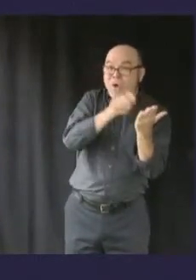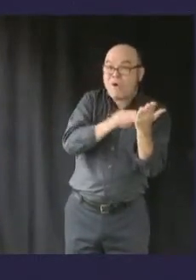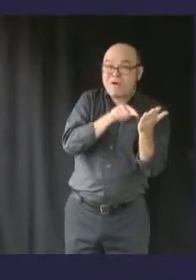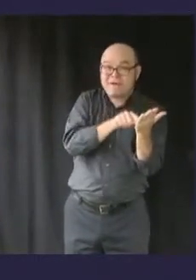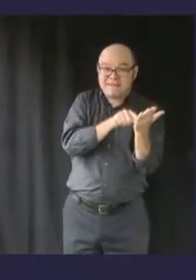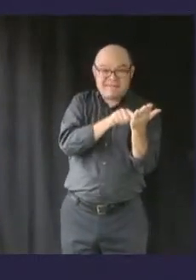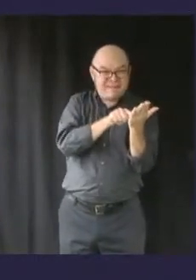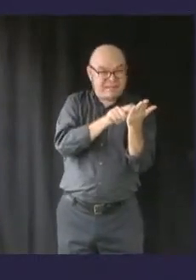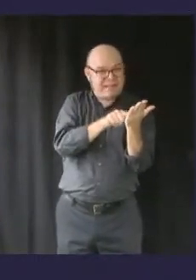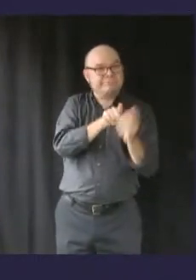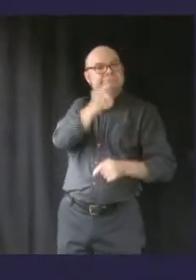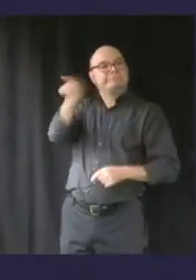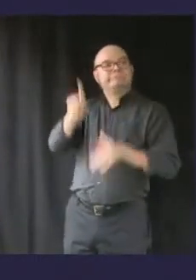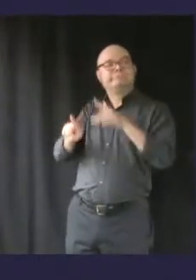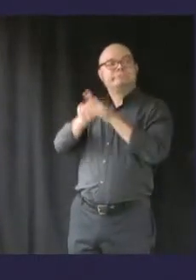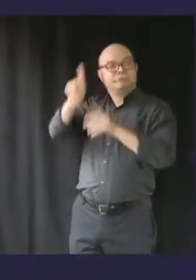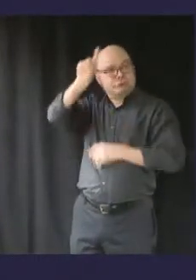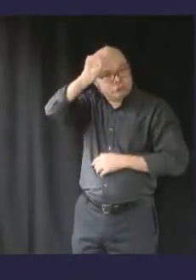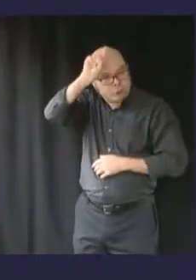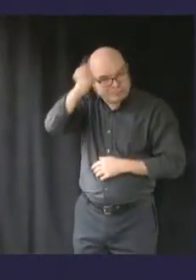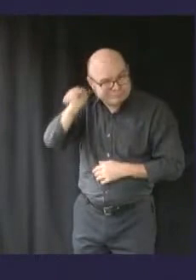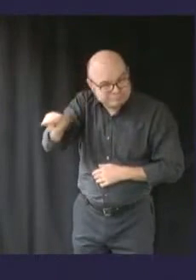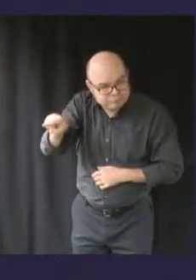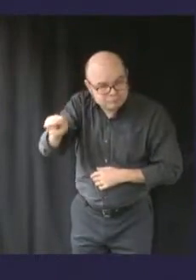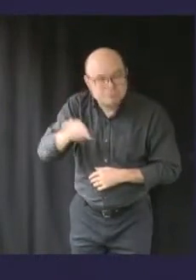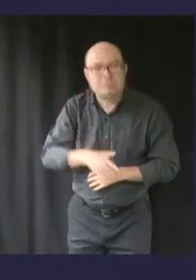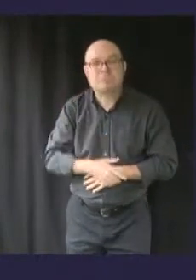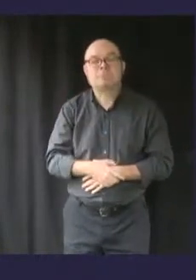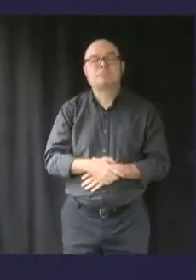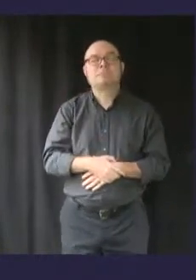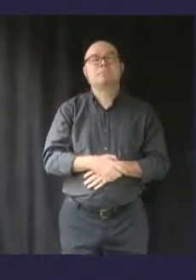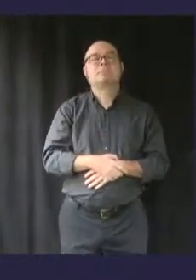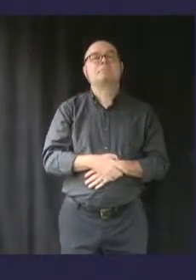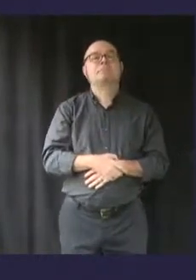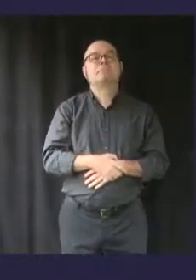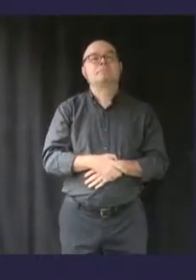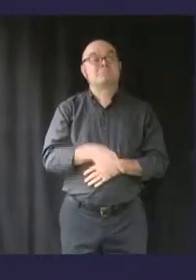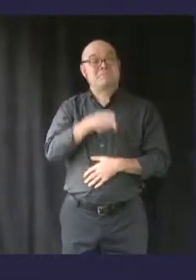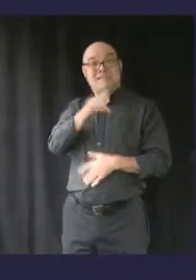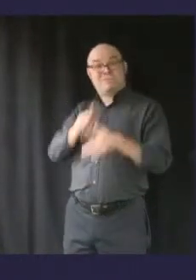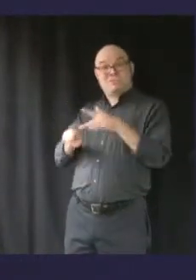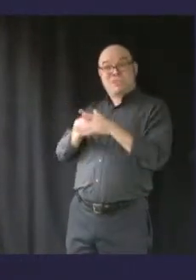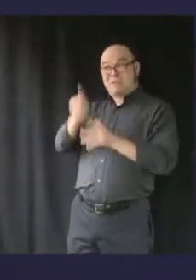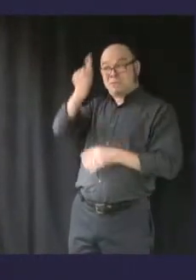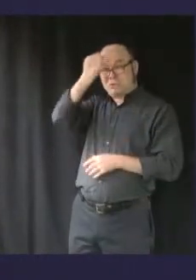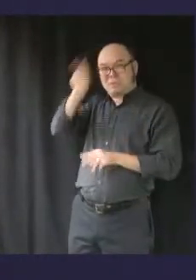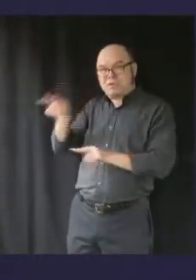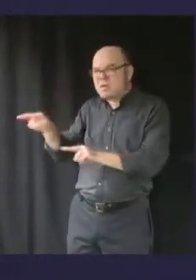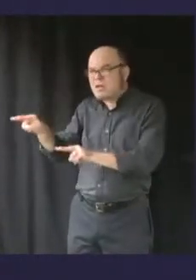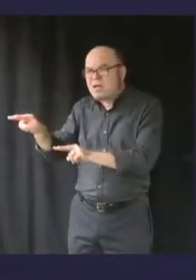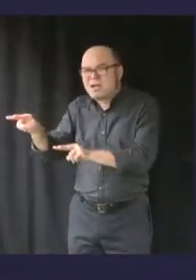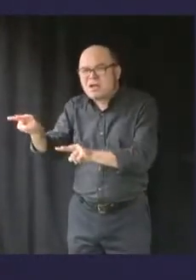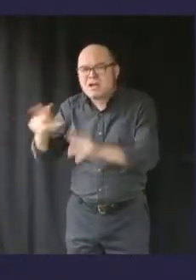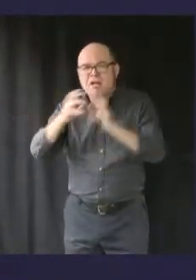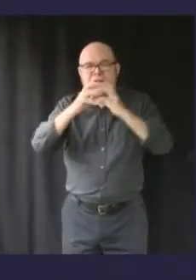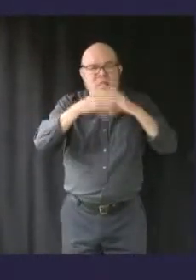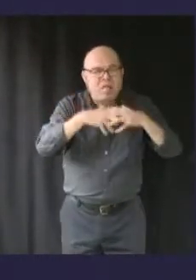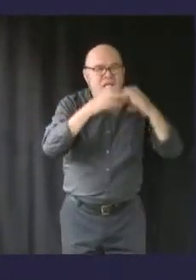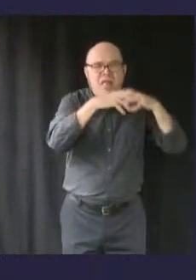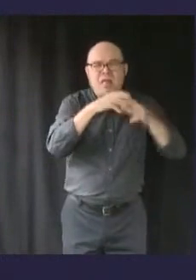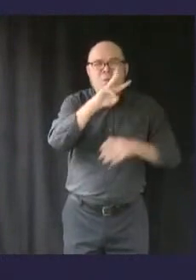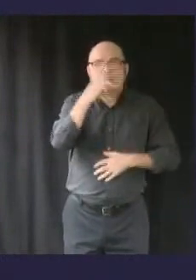he saw, the dead city of Nuremberg in the wake of the destruction of World War II. He said the refugees, the